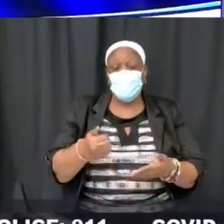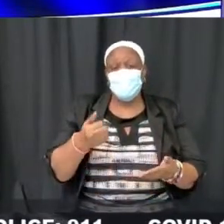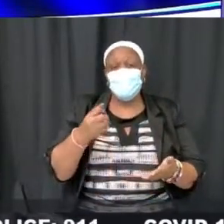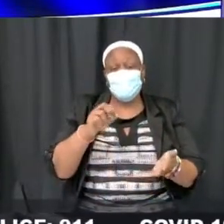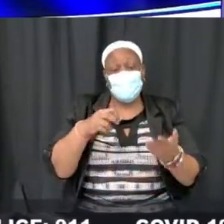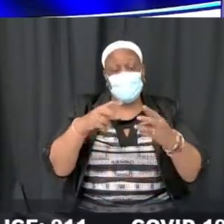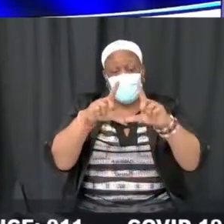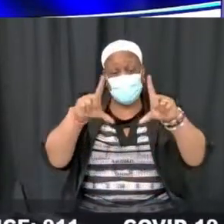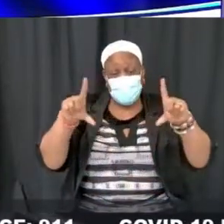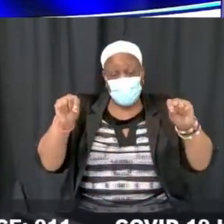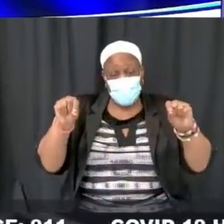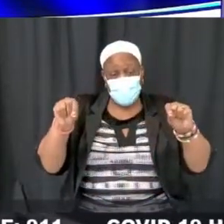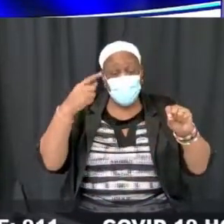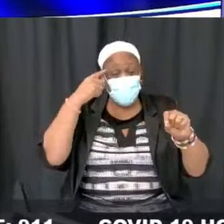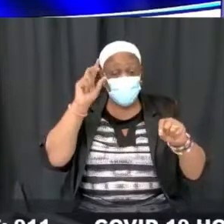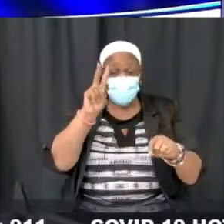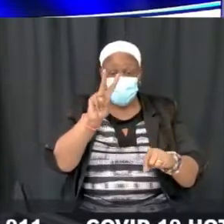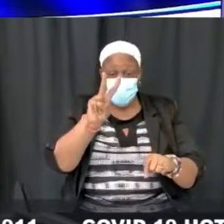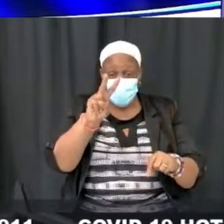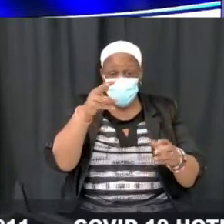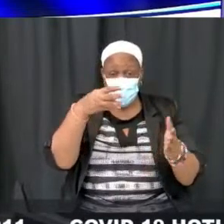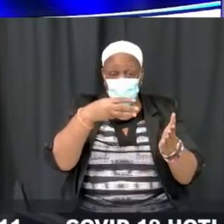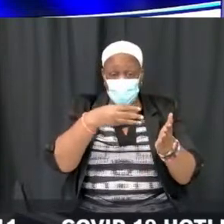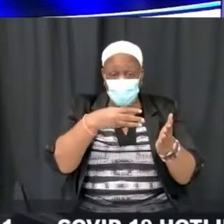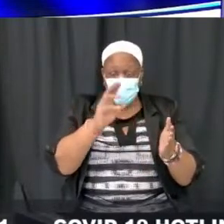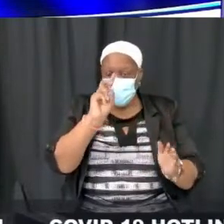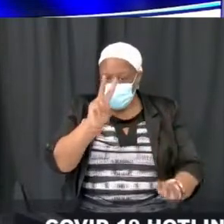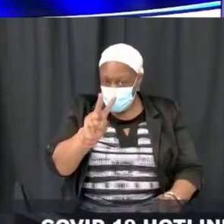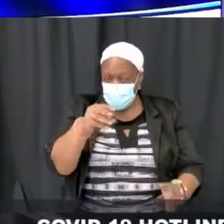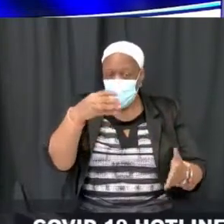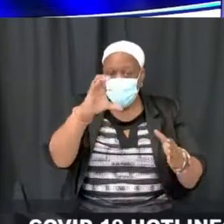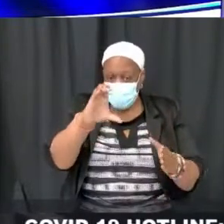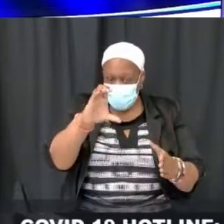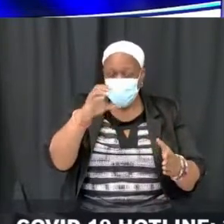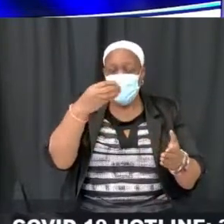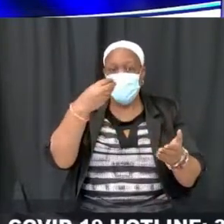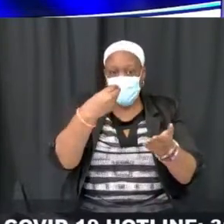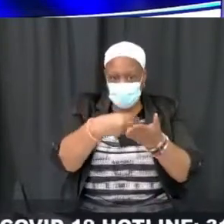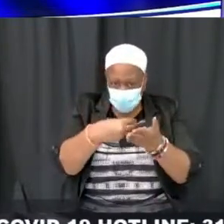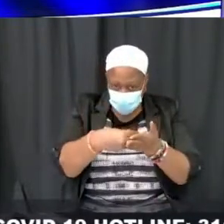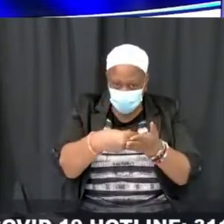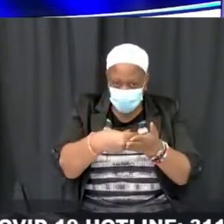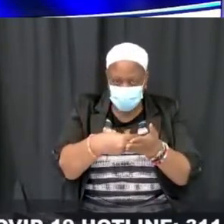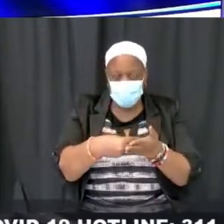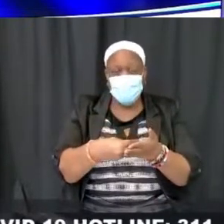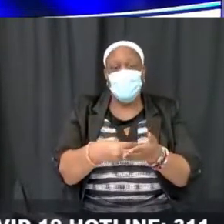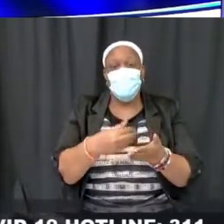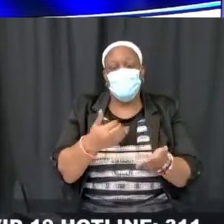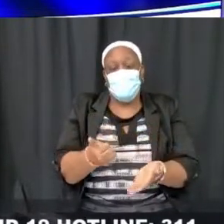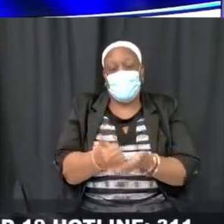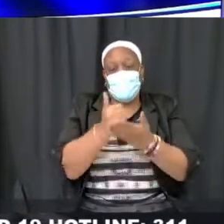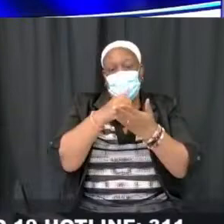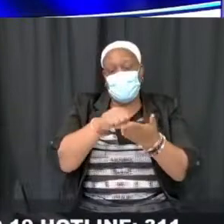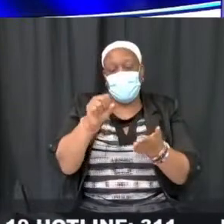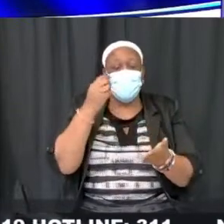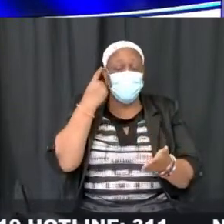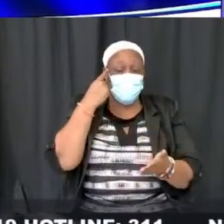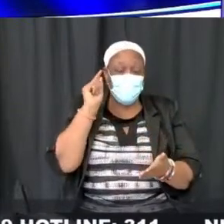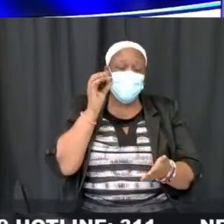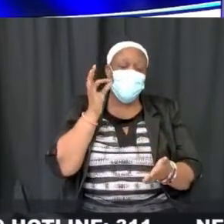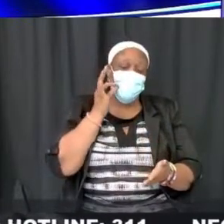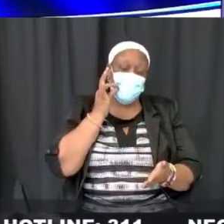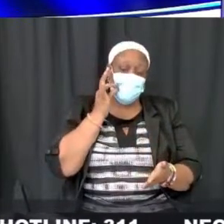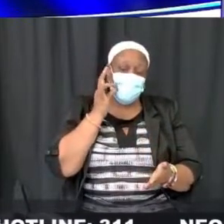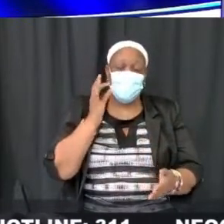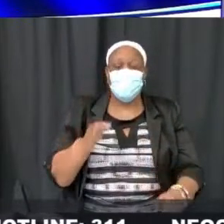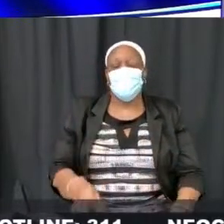will then have up to 3 months to go and visit the supermarket and to redeem their vouchers. When they go to